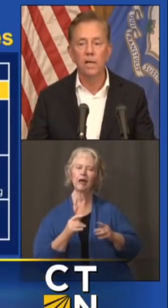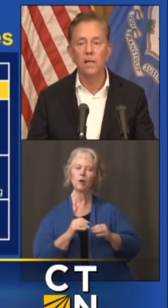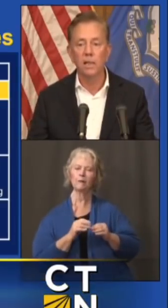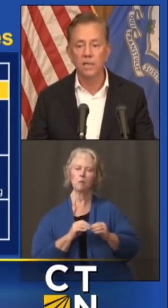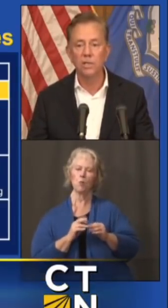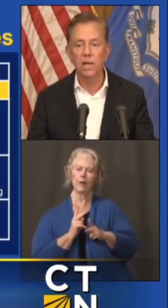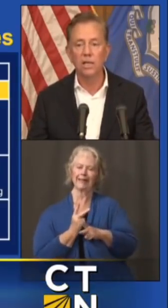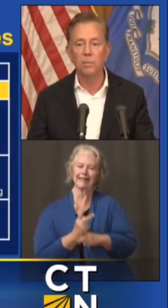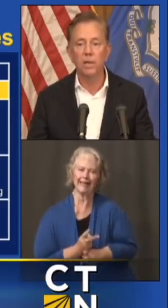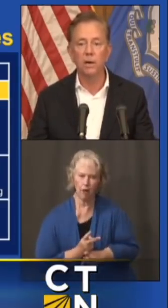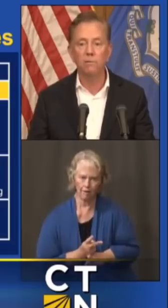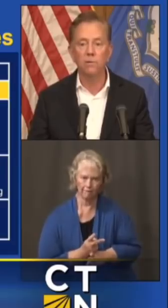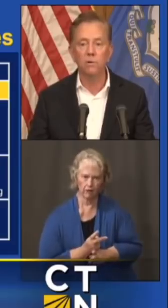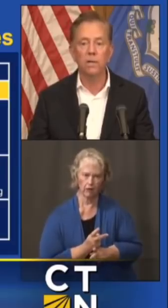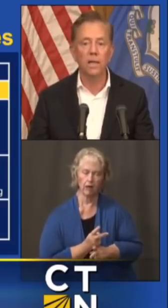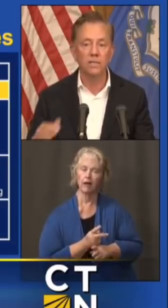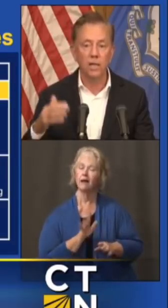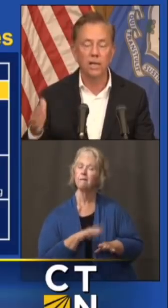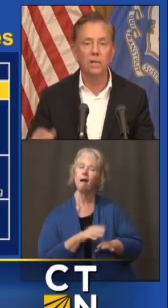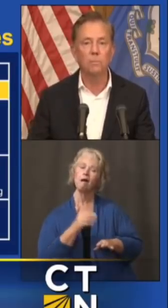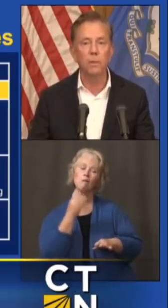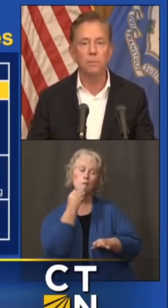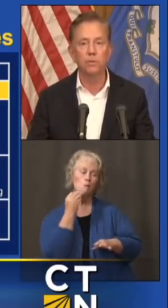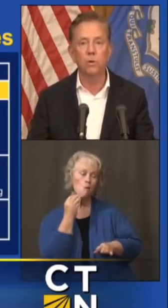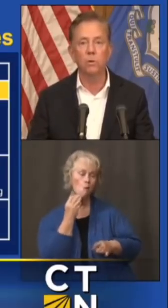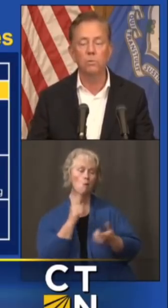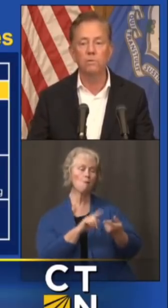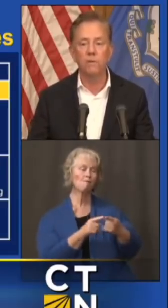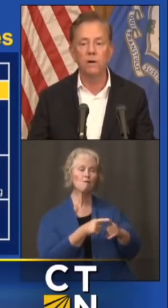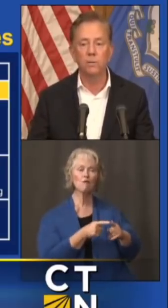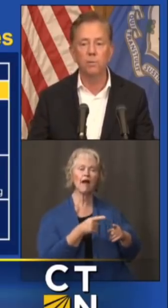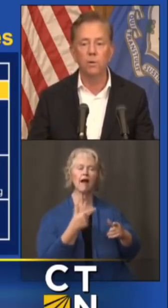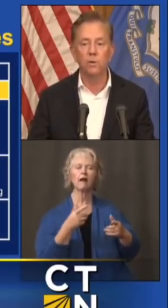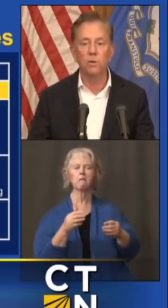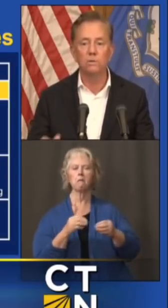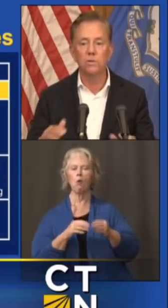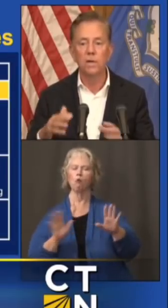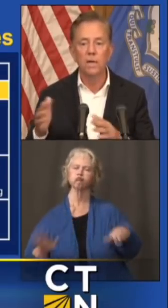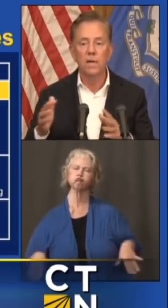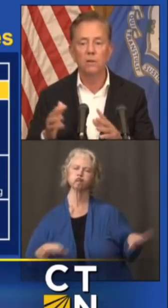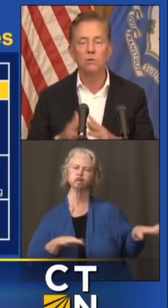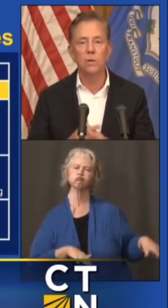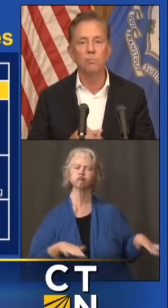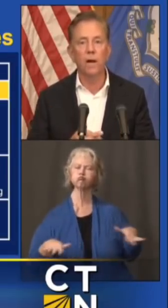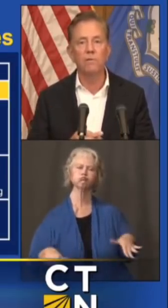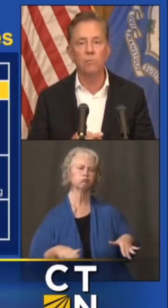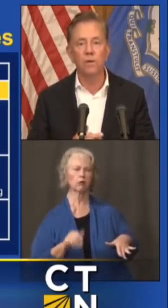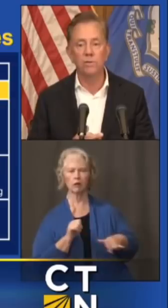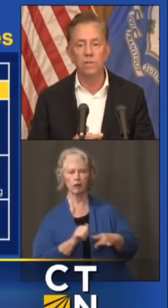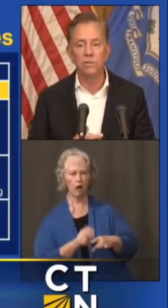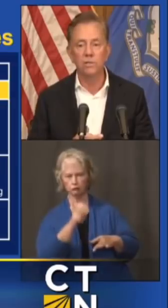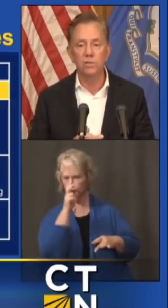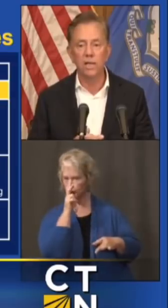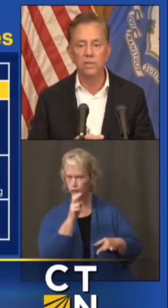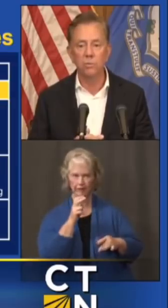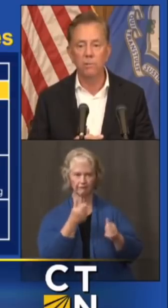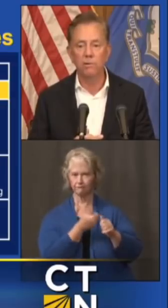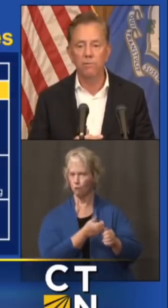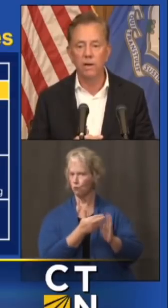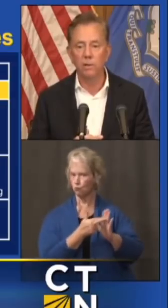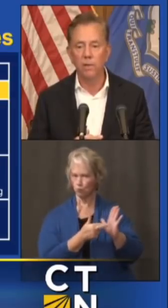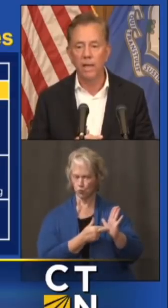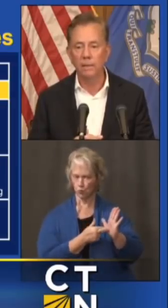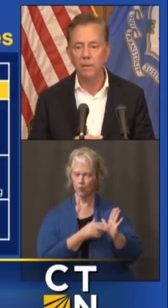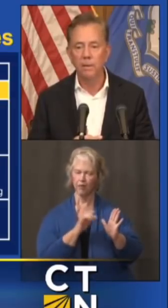and a lot less likely to be careful and less likely to be patrolled and follow the protocols in those private residences. So that's why